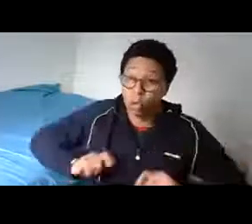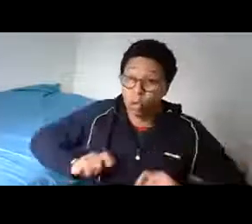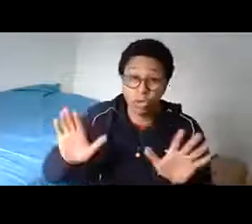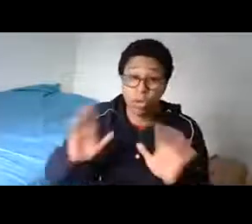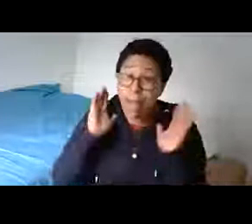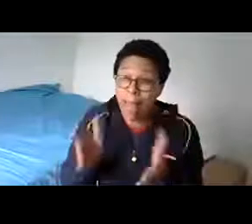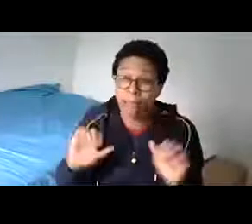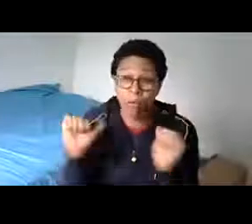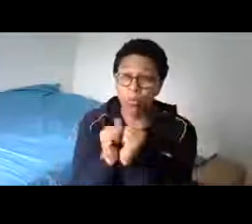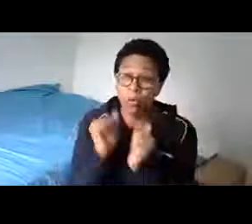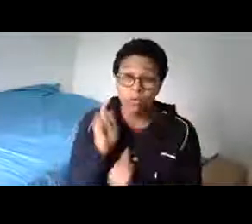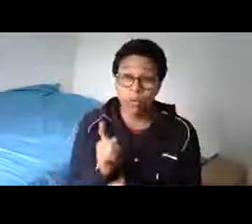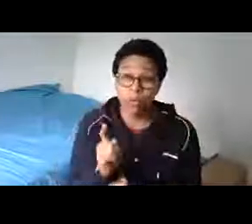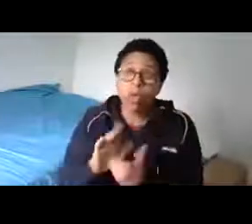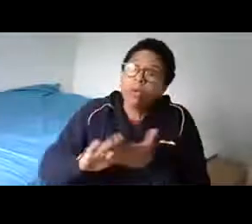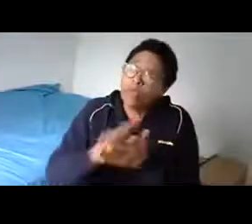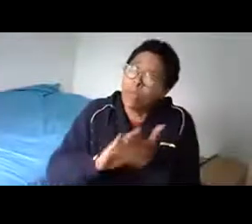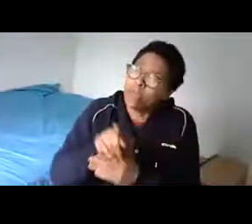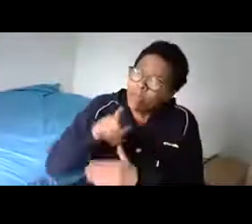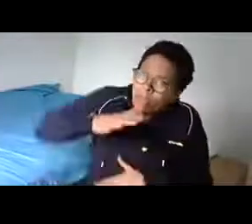related expenditure.